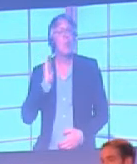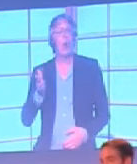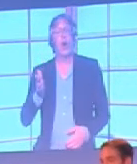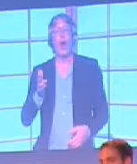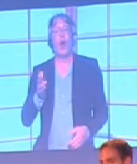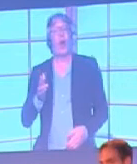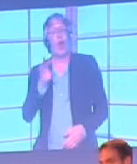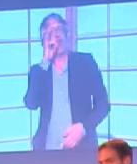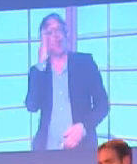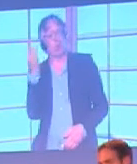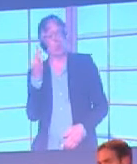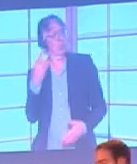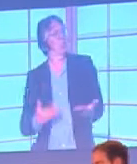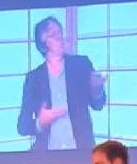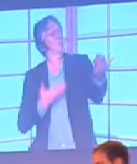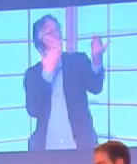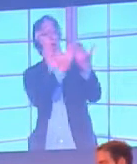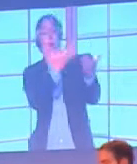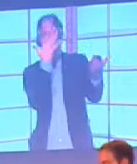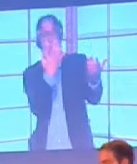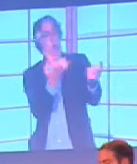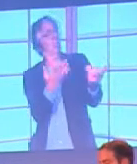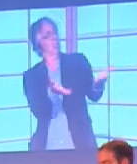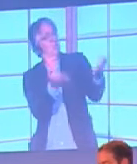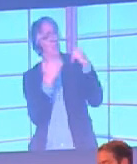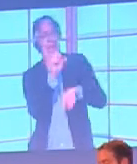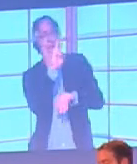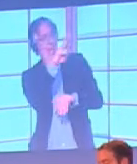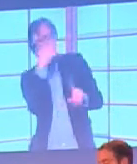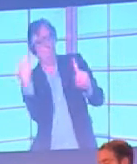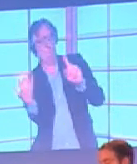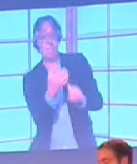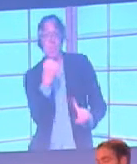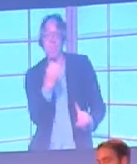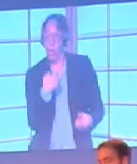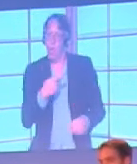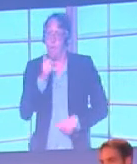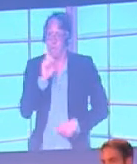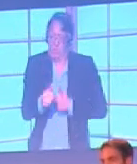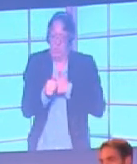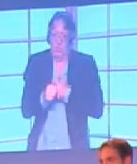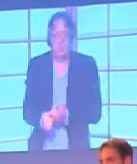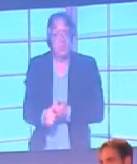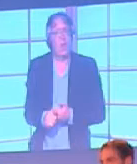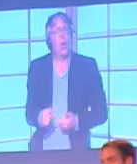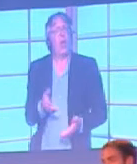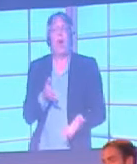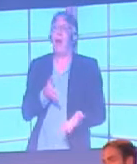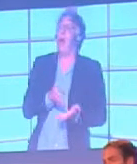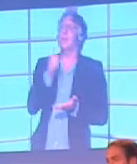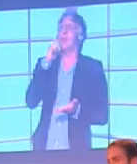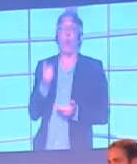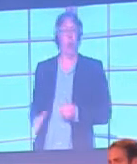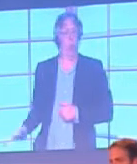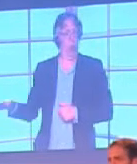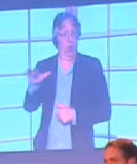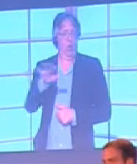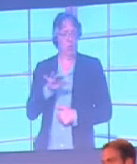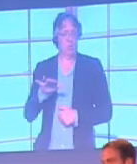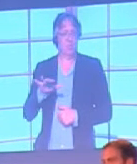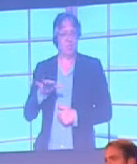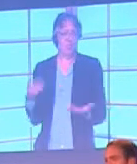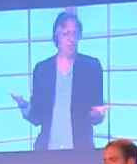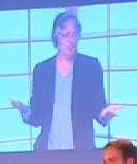of course we follow very closely the official homologation procedures of stadiums. So when we come after